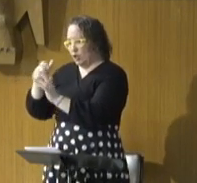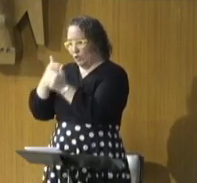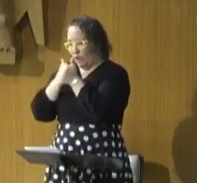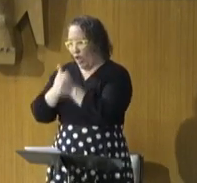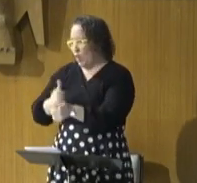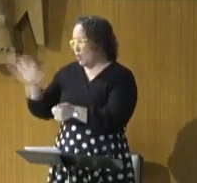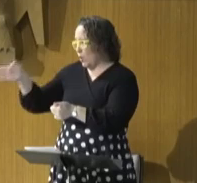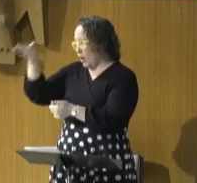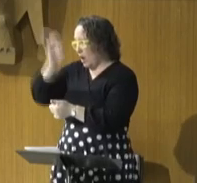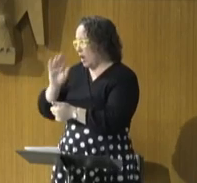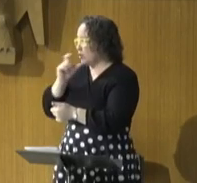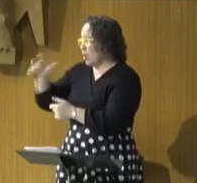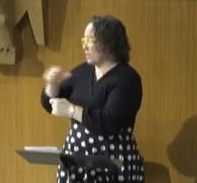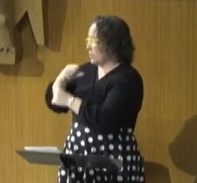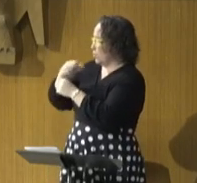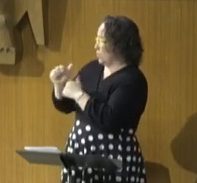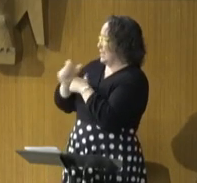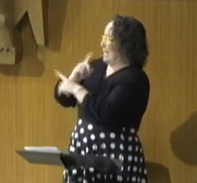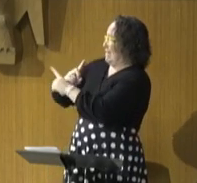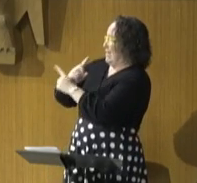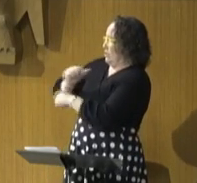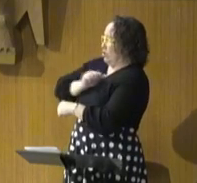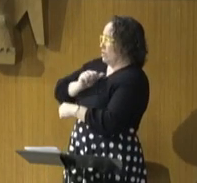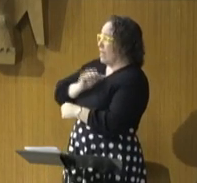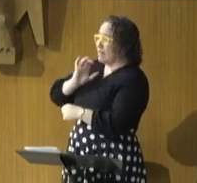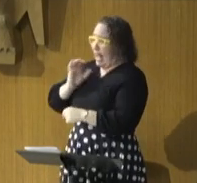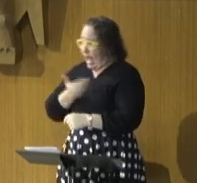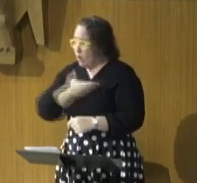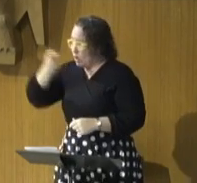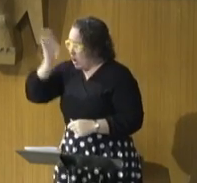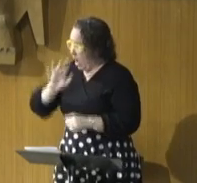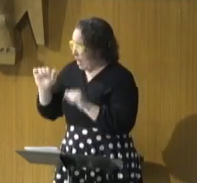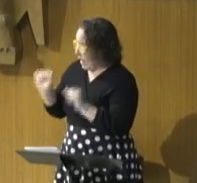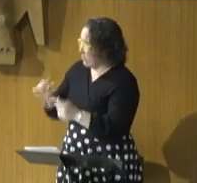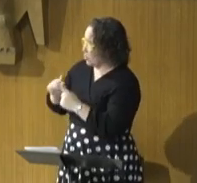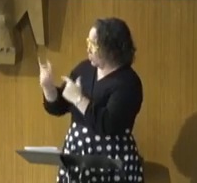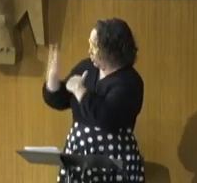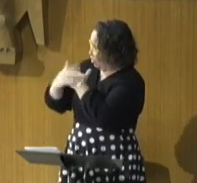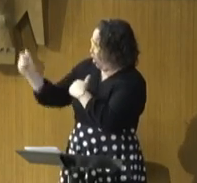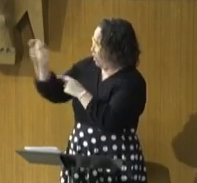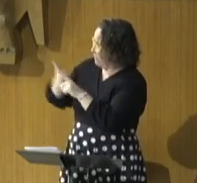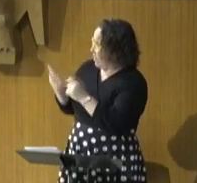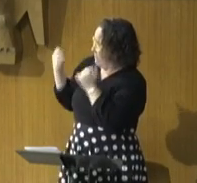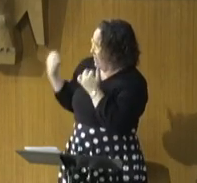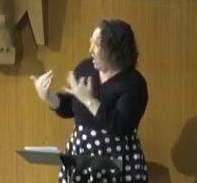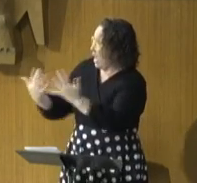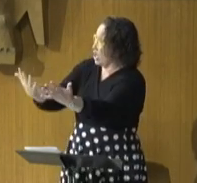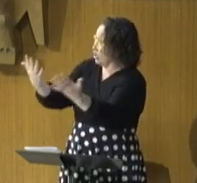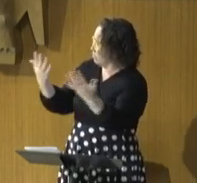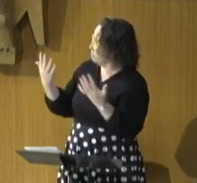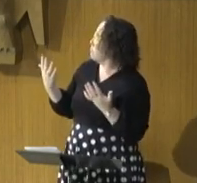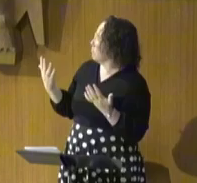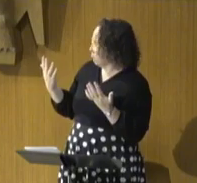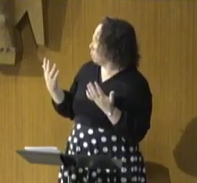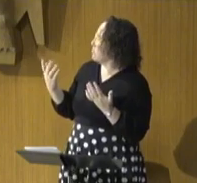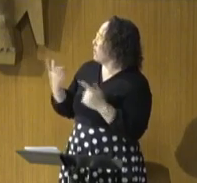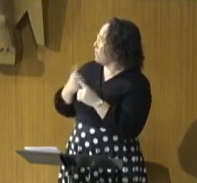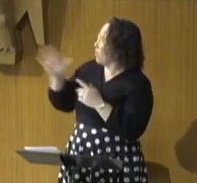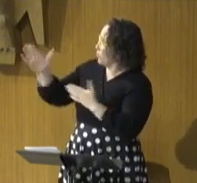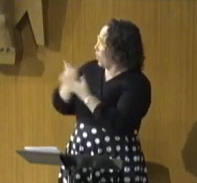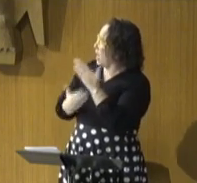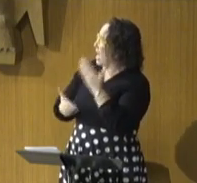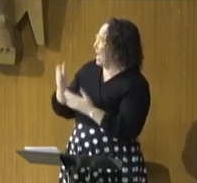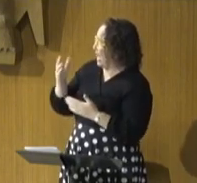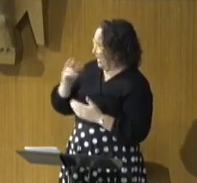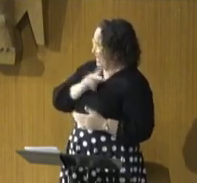to you in this matter. If our god whom we serve is able to deliver us from the furnace of blazing fire and out of your hand, O